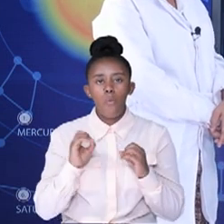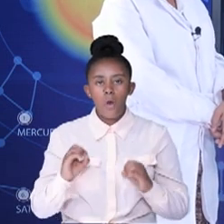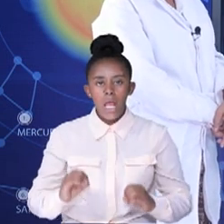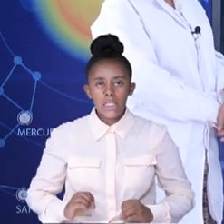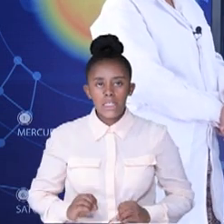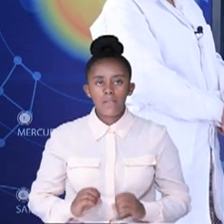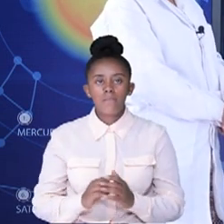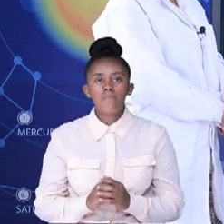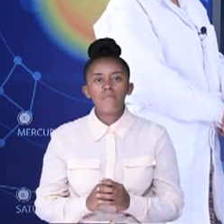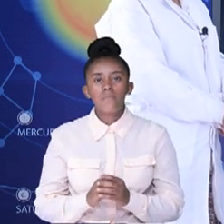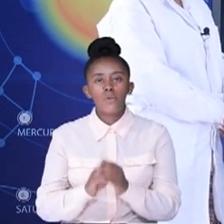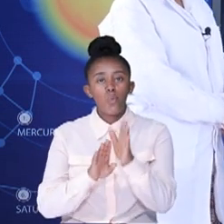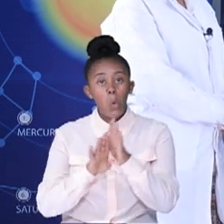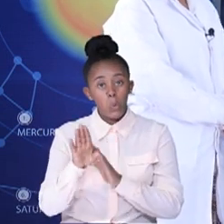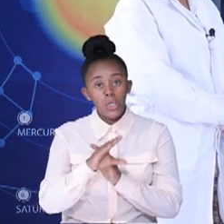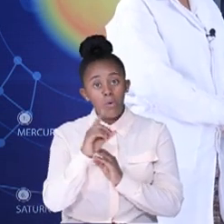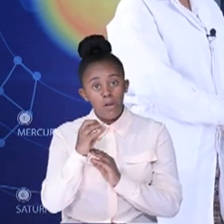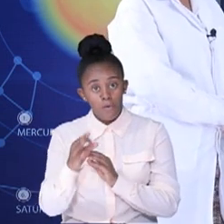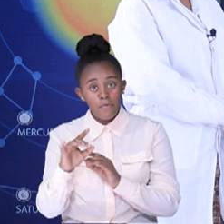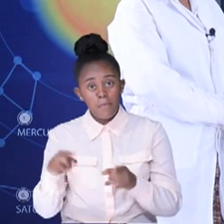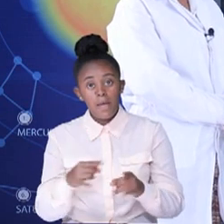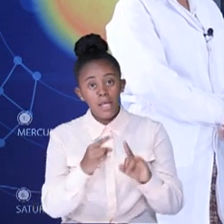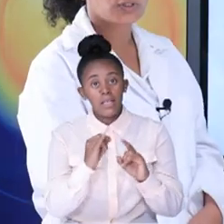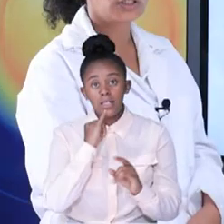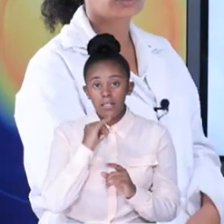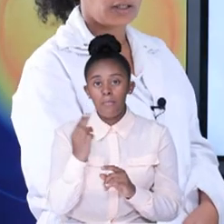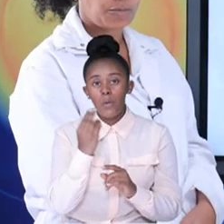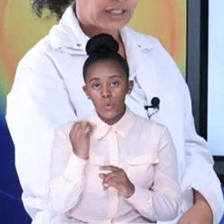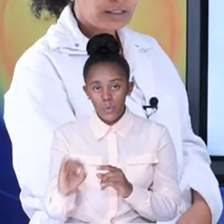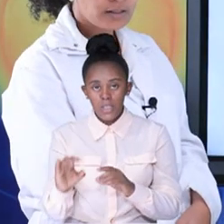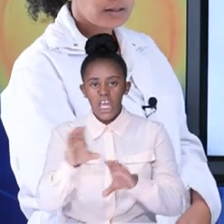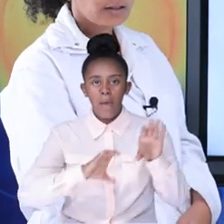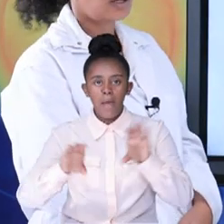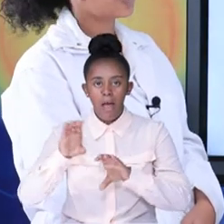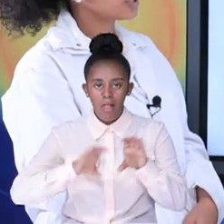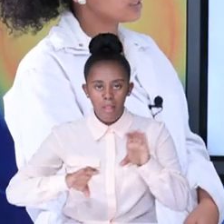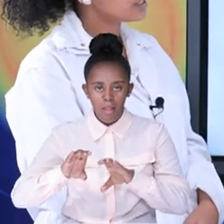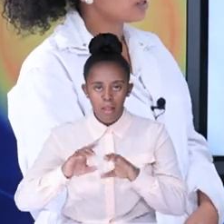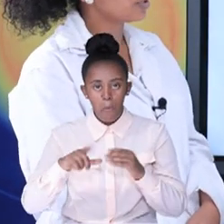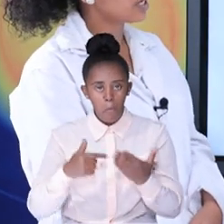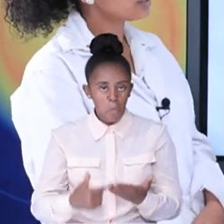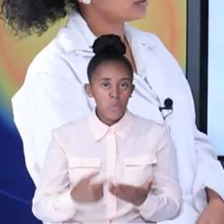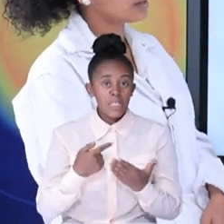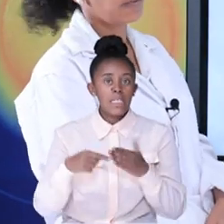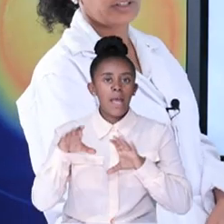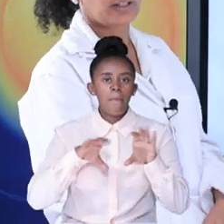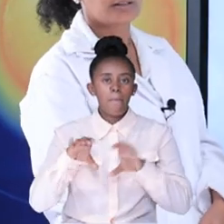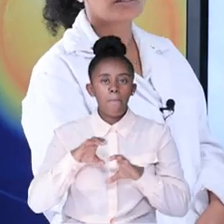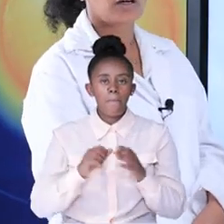microorganism growth, and one of the mechanisms is by using chemicals. Among these